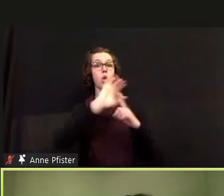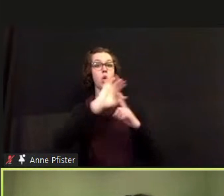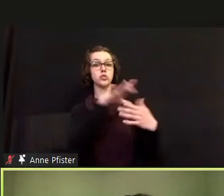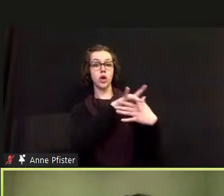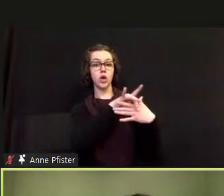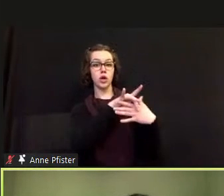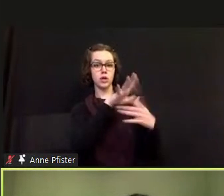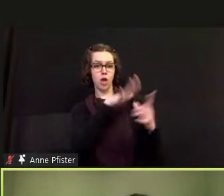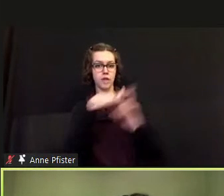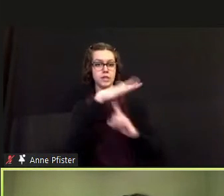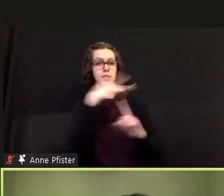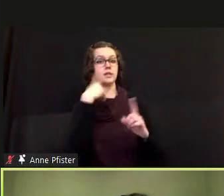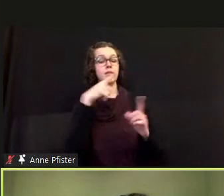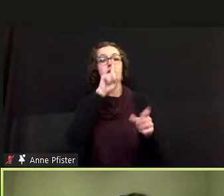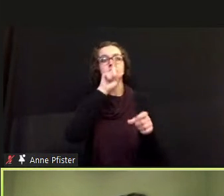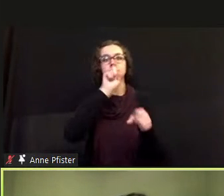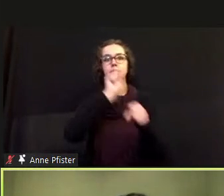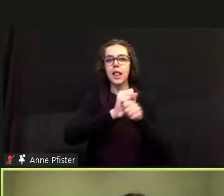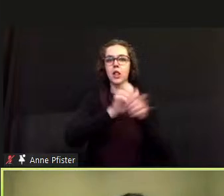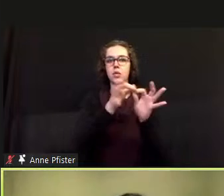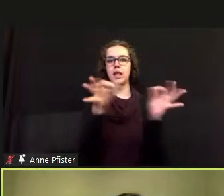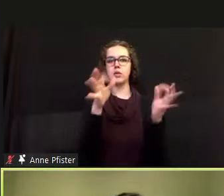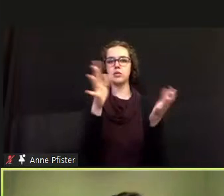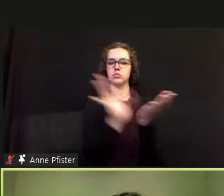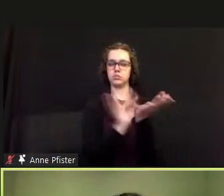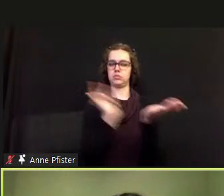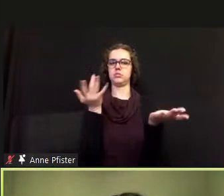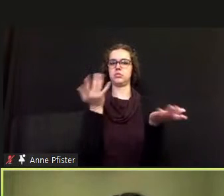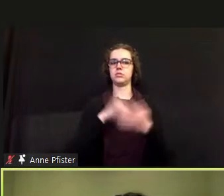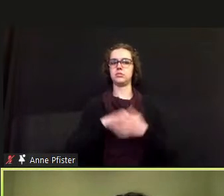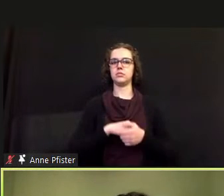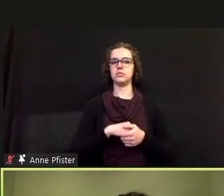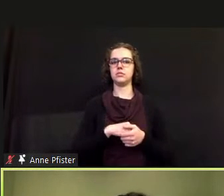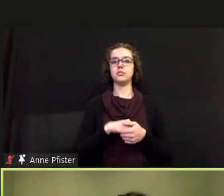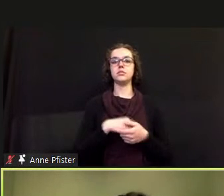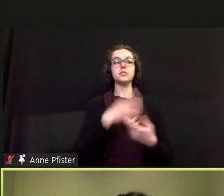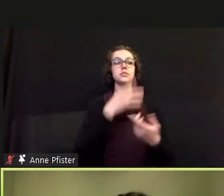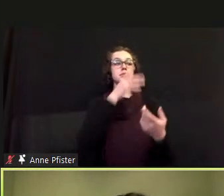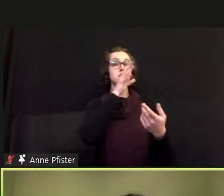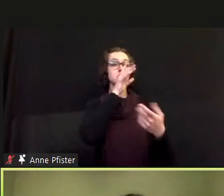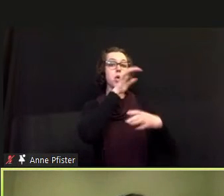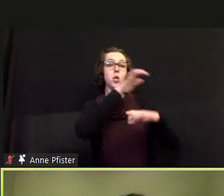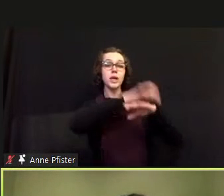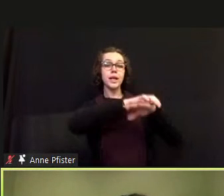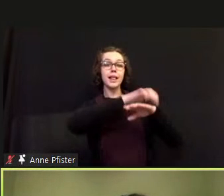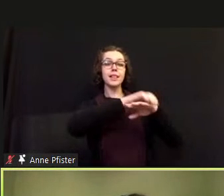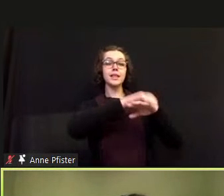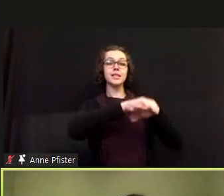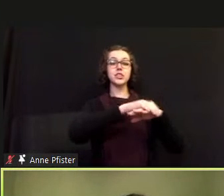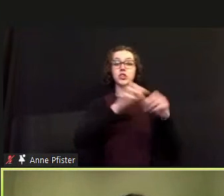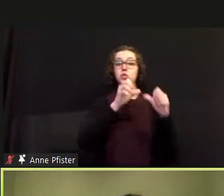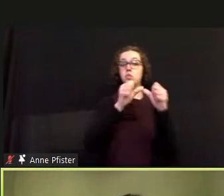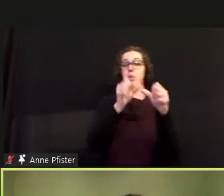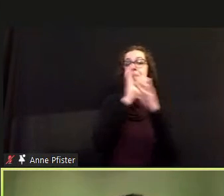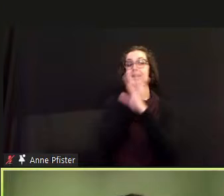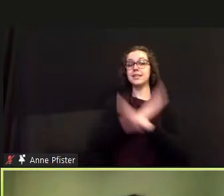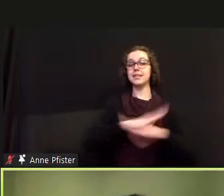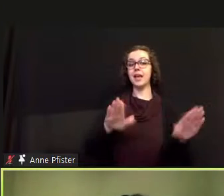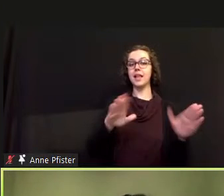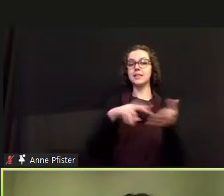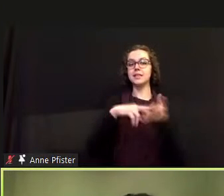literal language is being taken for granted. And in spoken English, remaining silent is